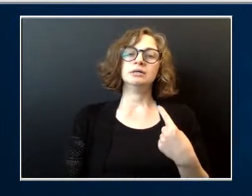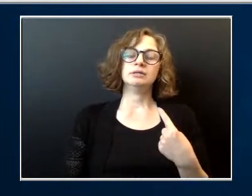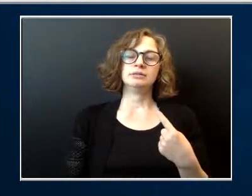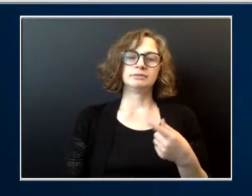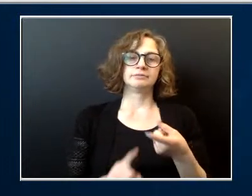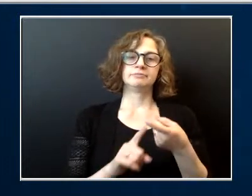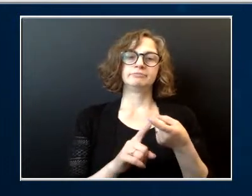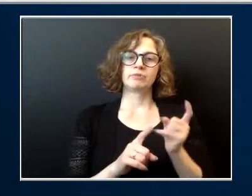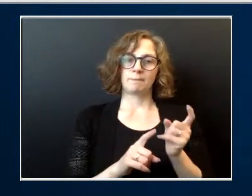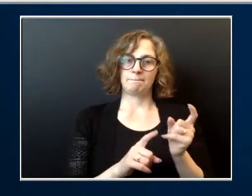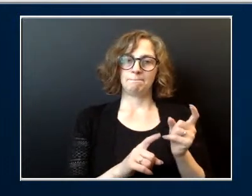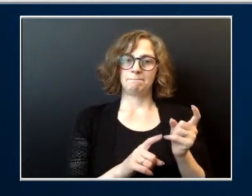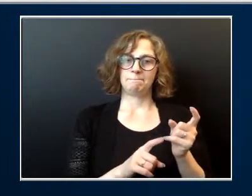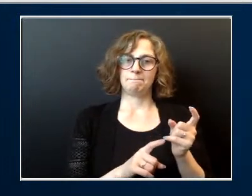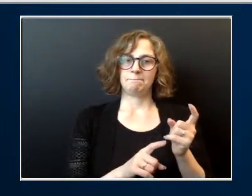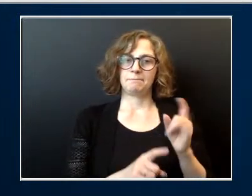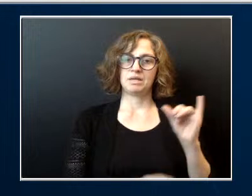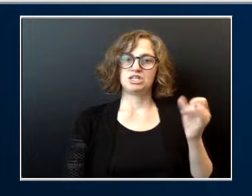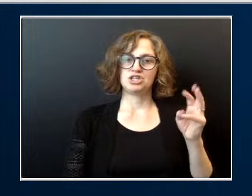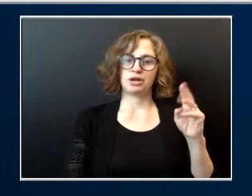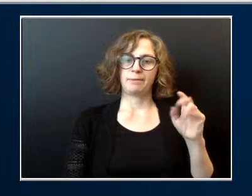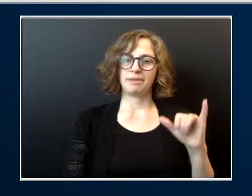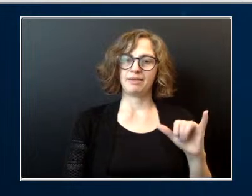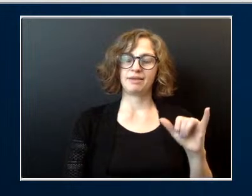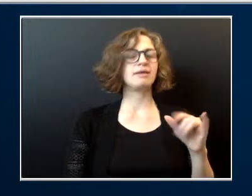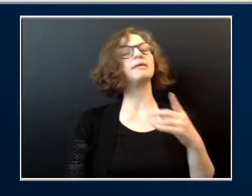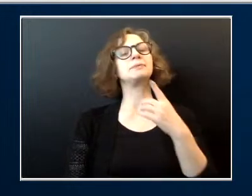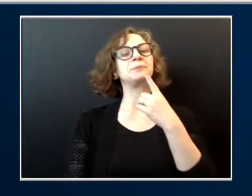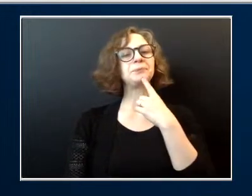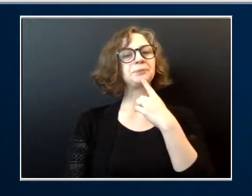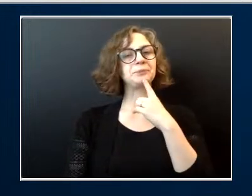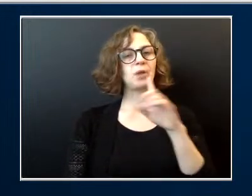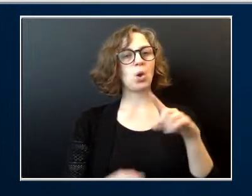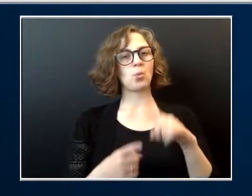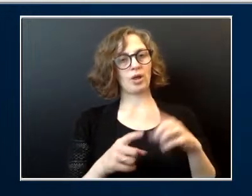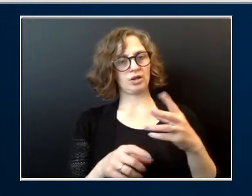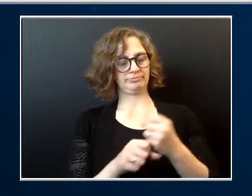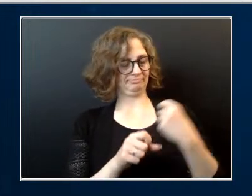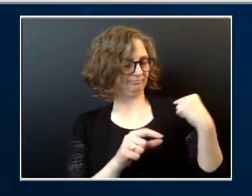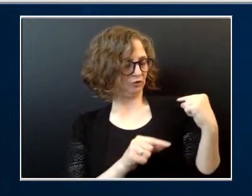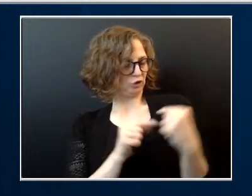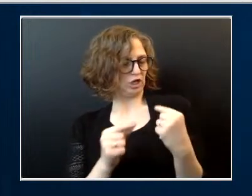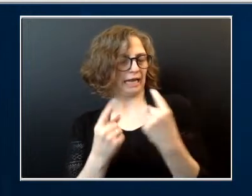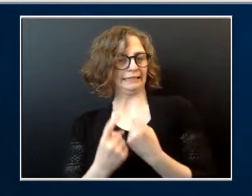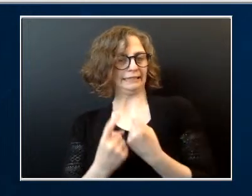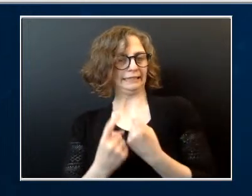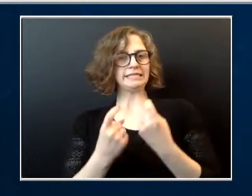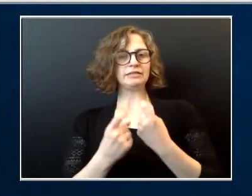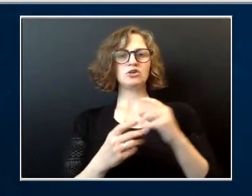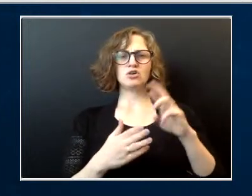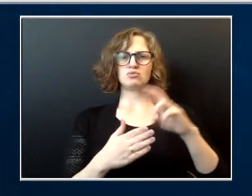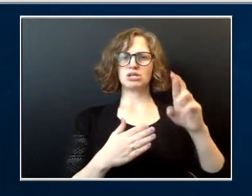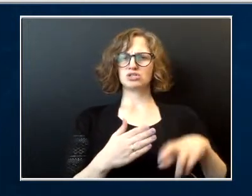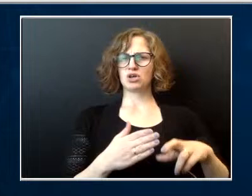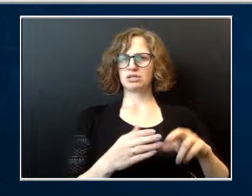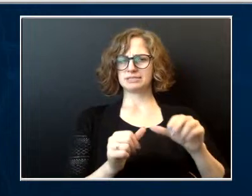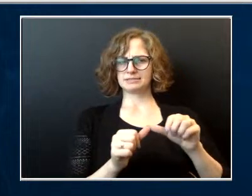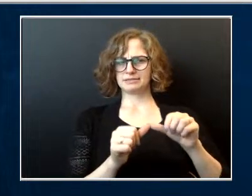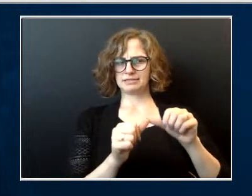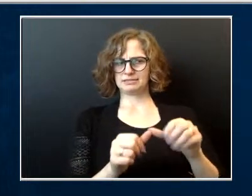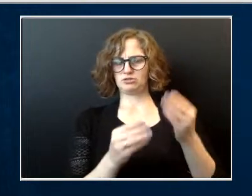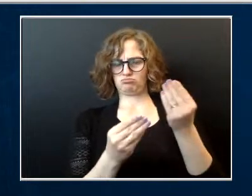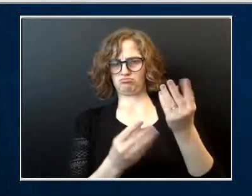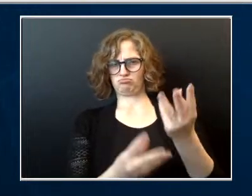from Jeremy Yenser. He writes, when you get genetic testing done, do the results keep giving information over time as there are